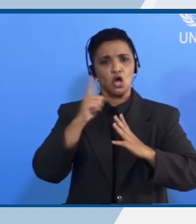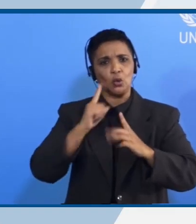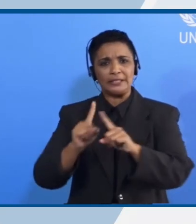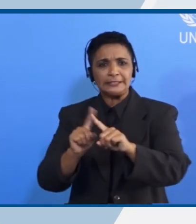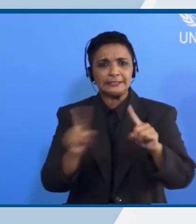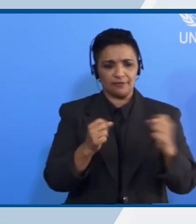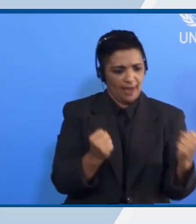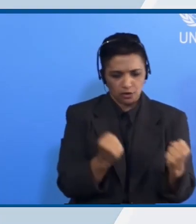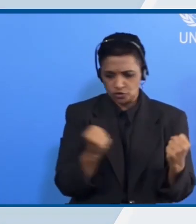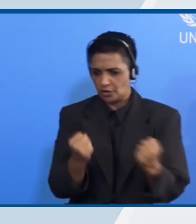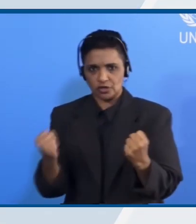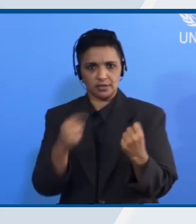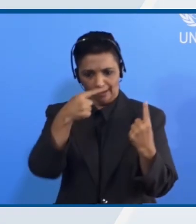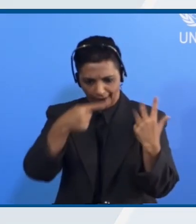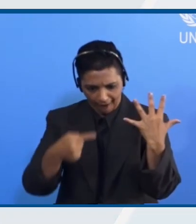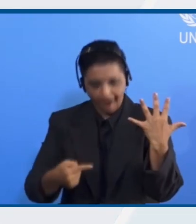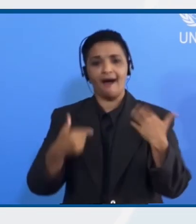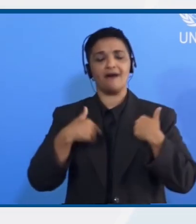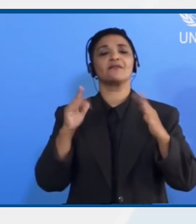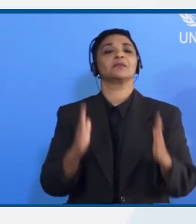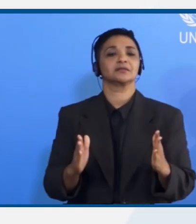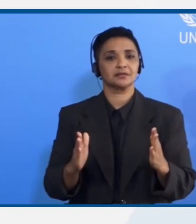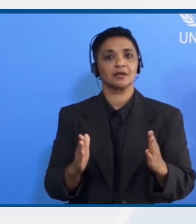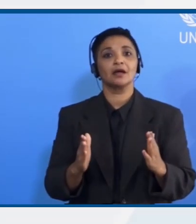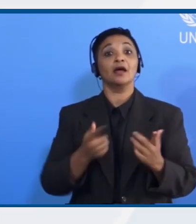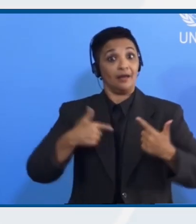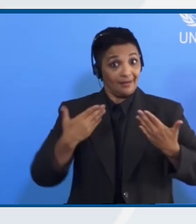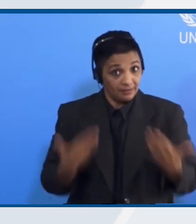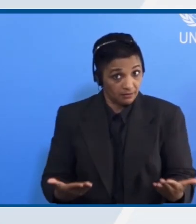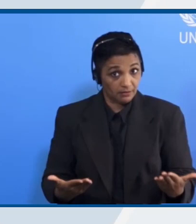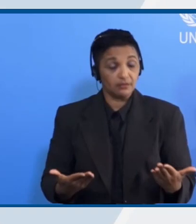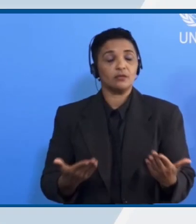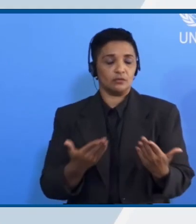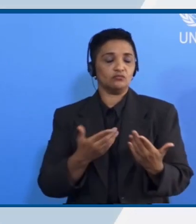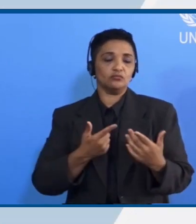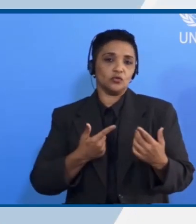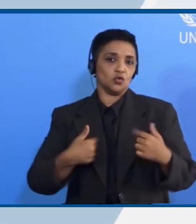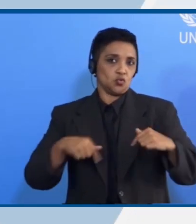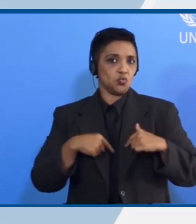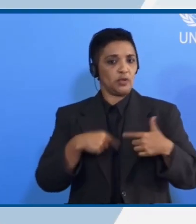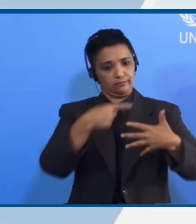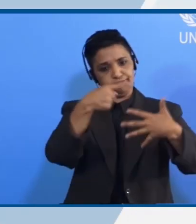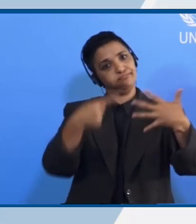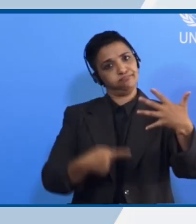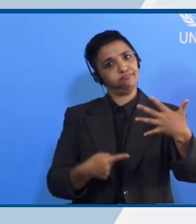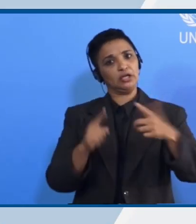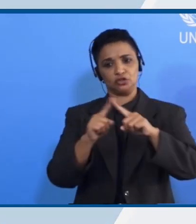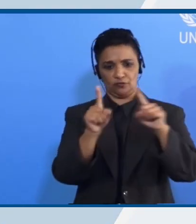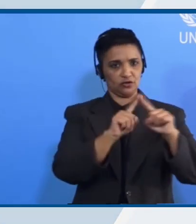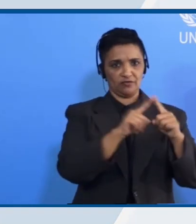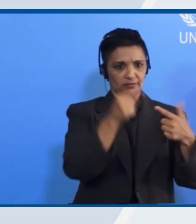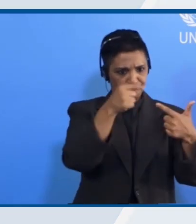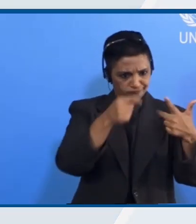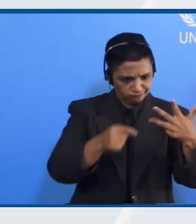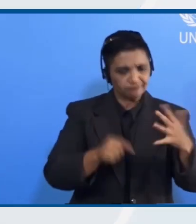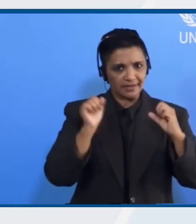actions. And this is why we are now, we can use this, the Resilient Hub opportunity